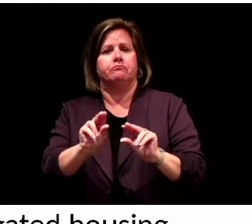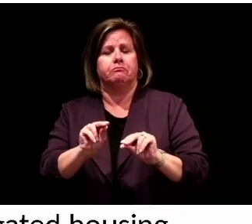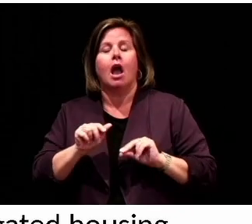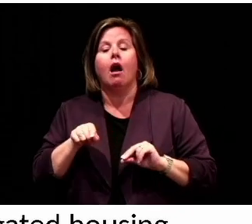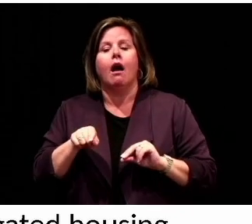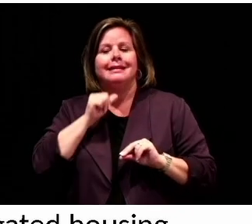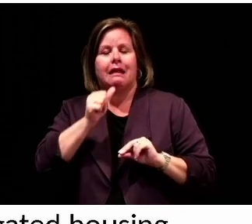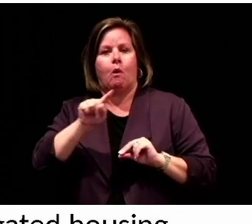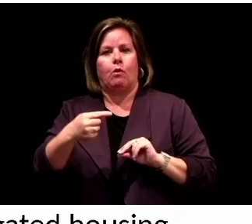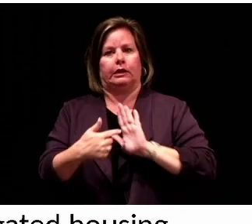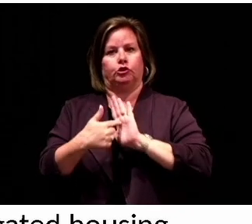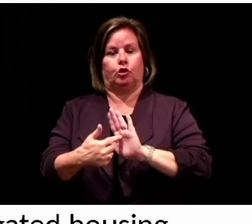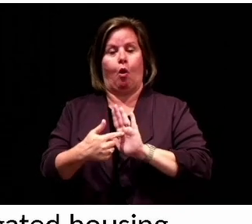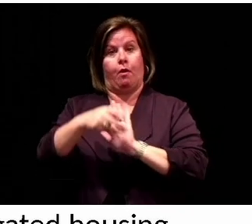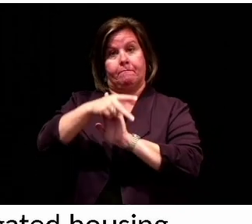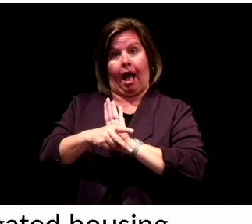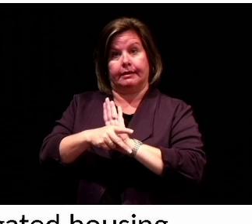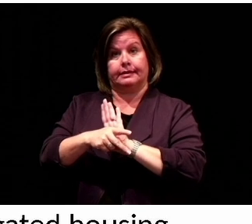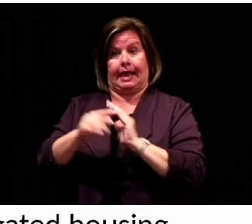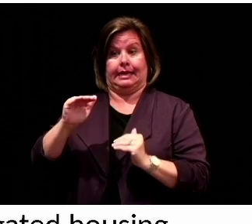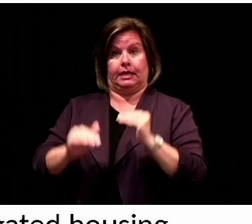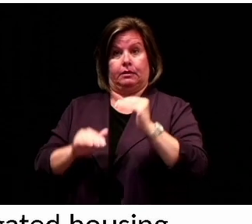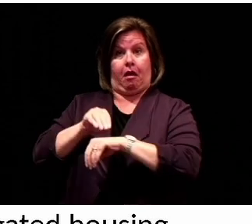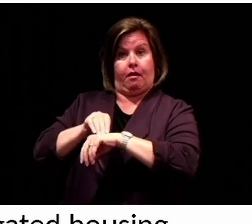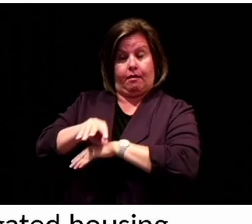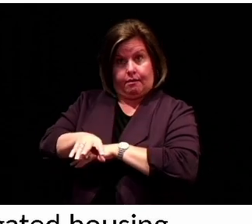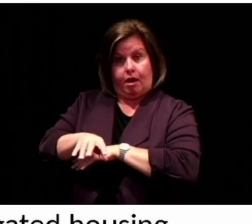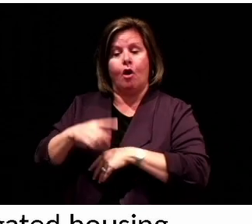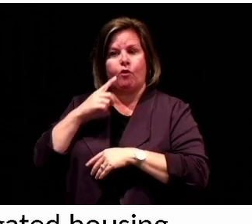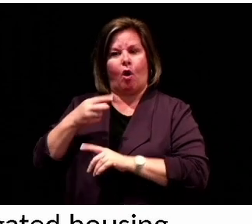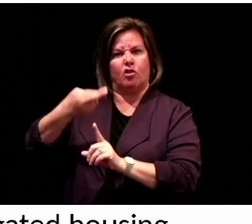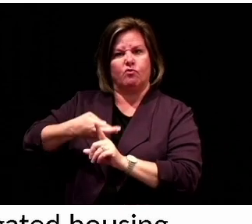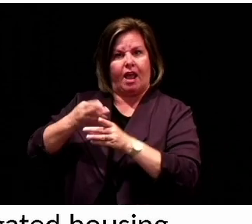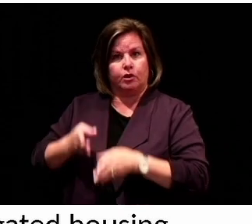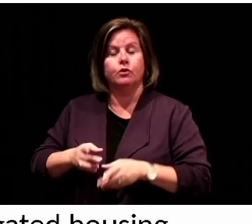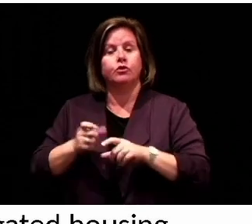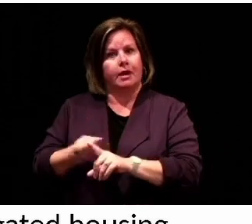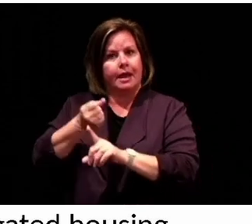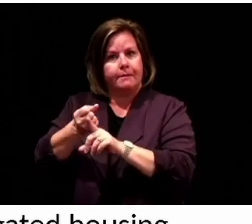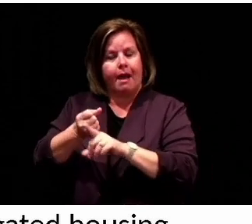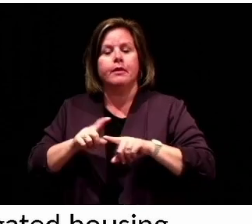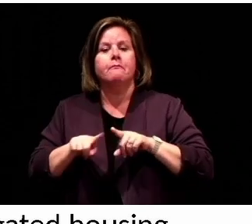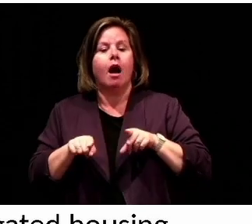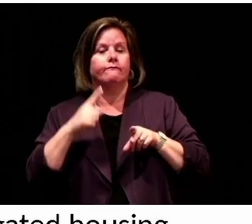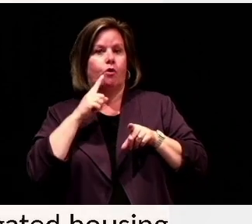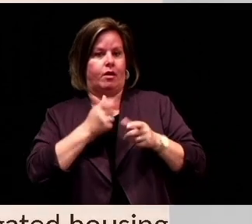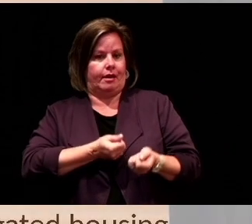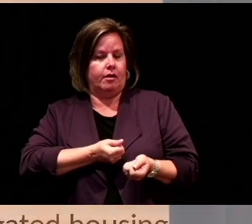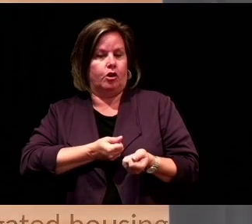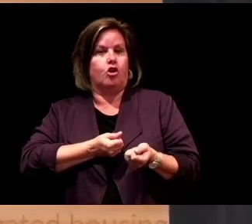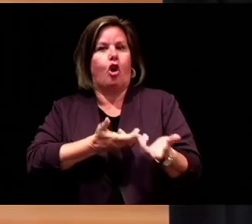effect. So that's the standard of it. Here's where the problem comes in with the robust